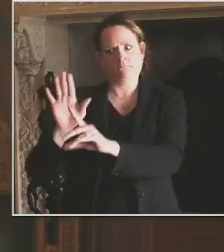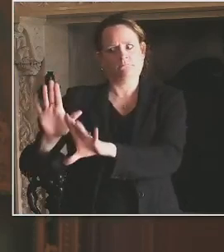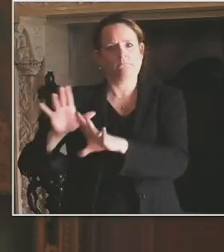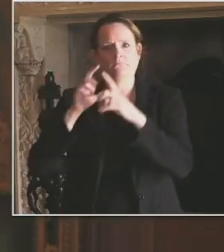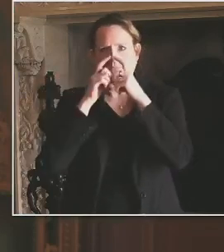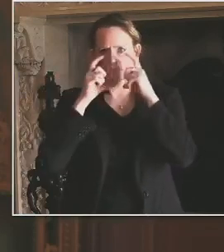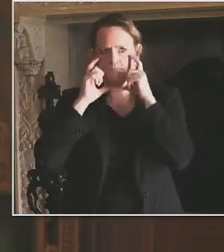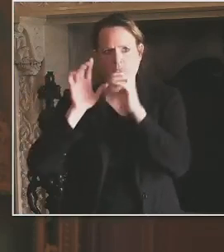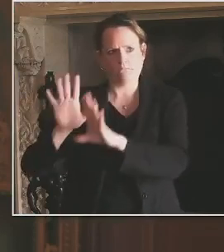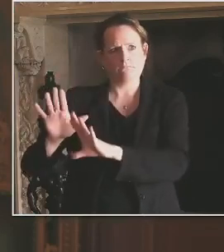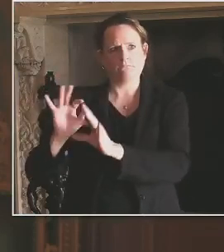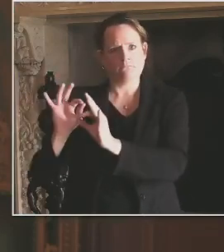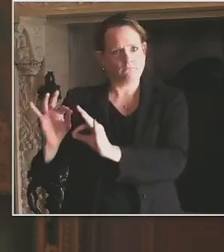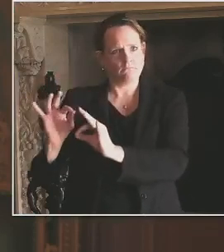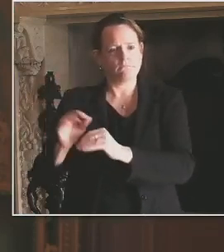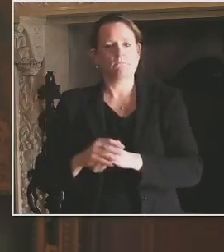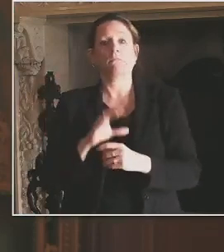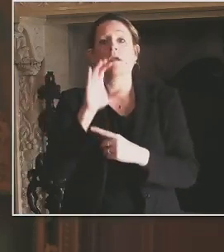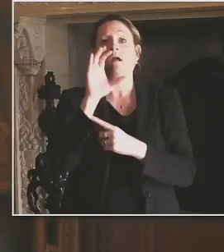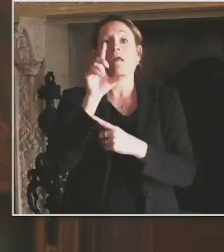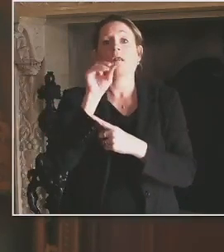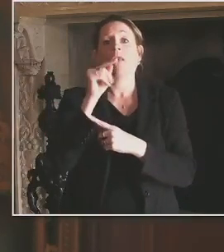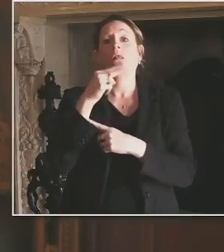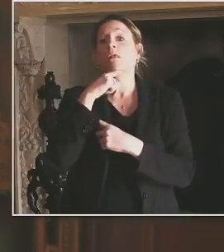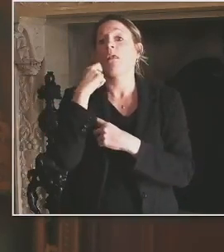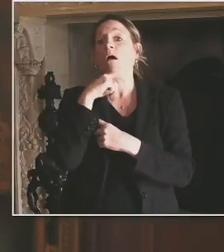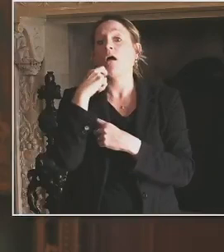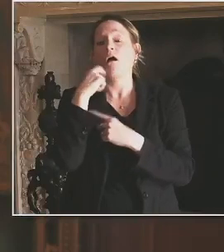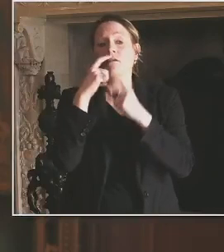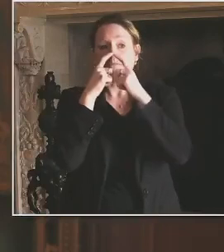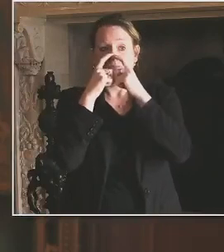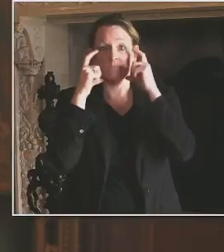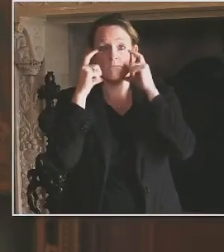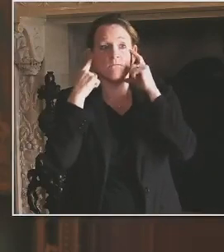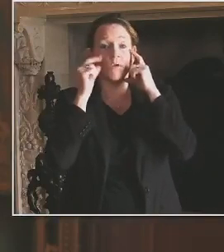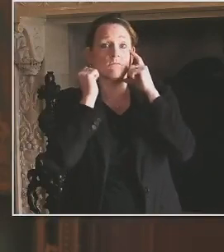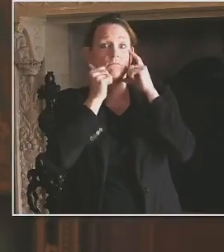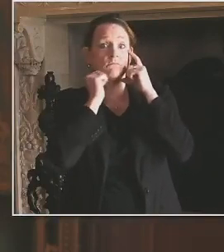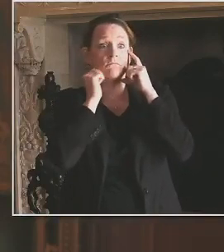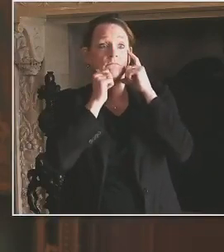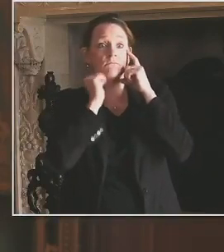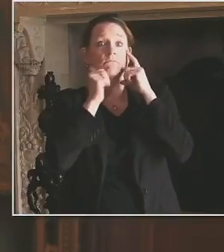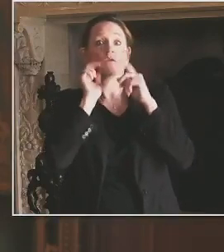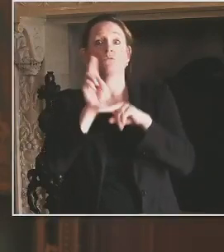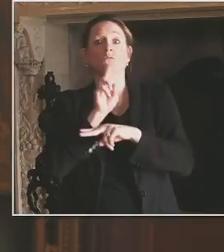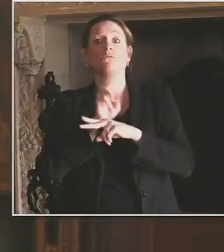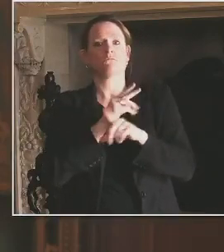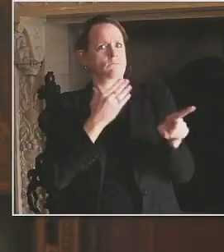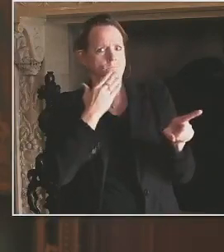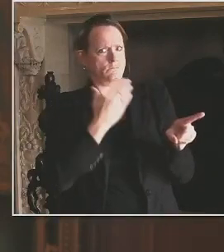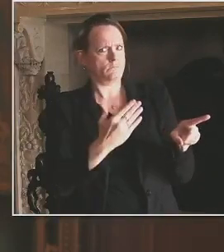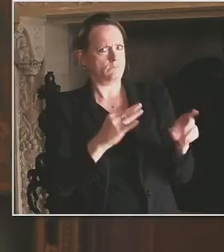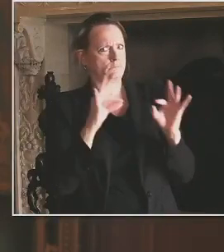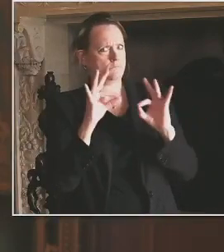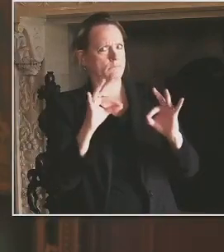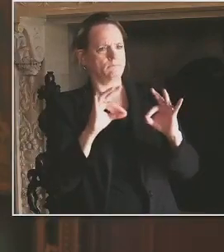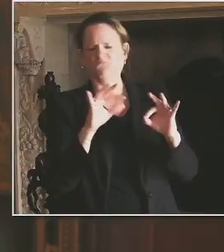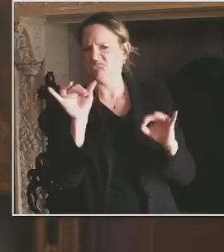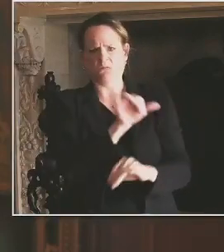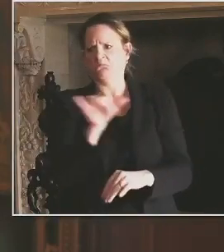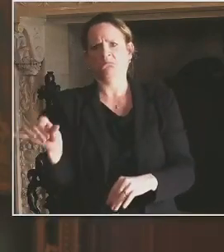tools. So we encourage, we support everyone to take mask wearing as an important strategy